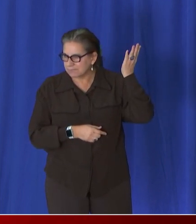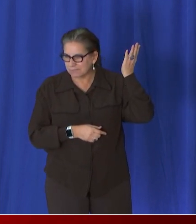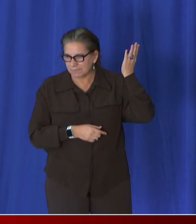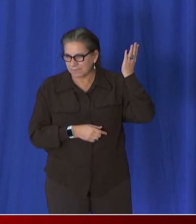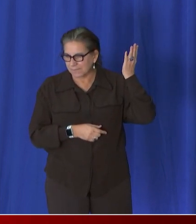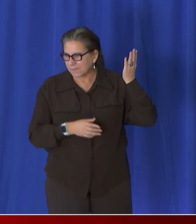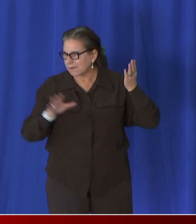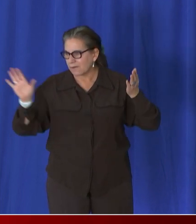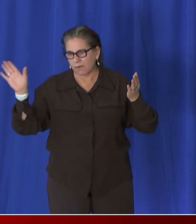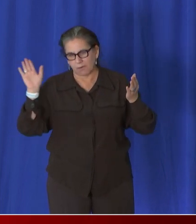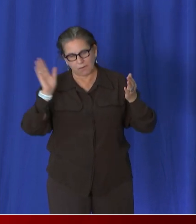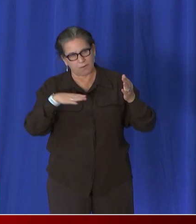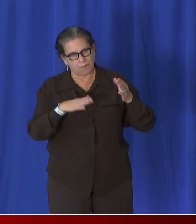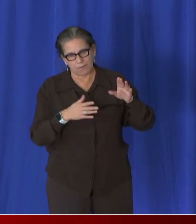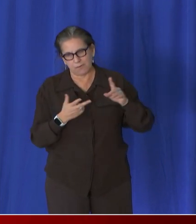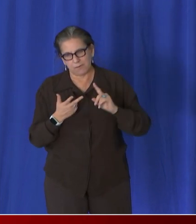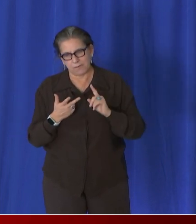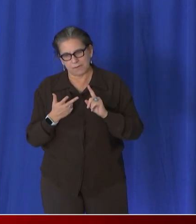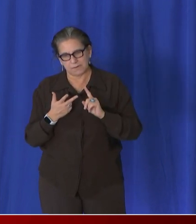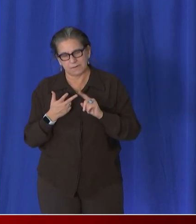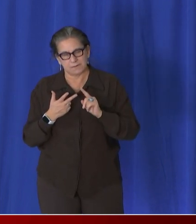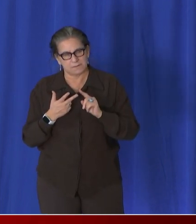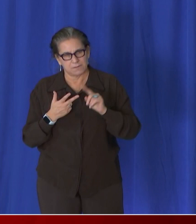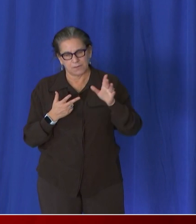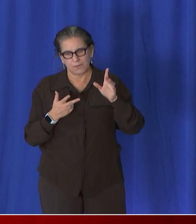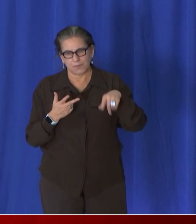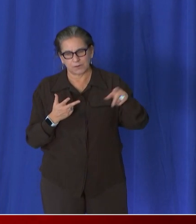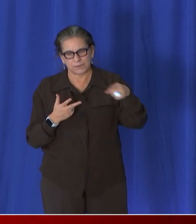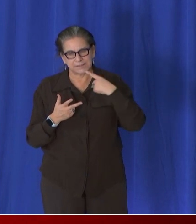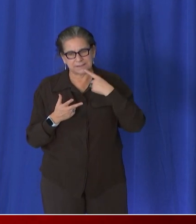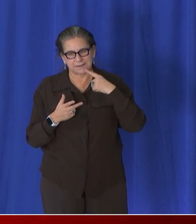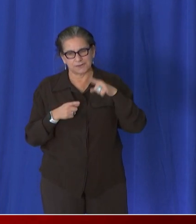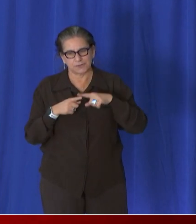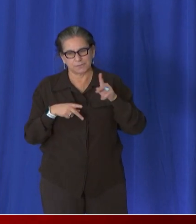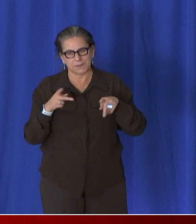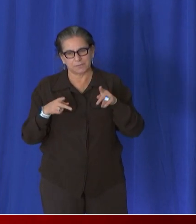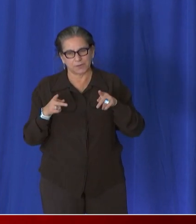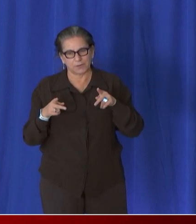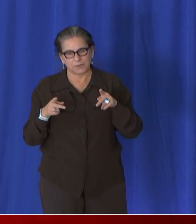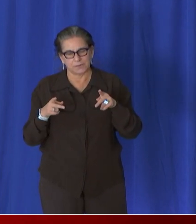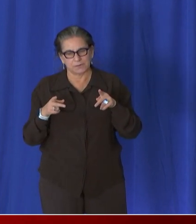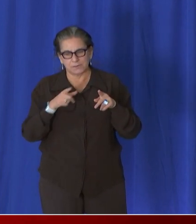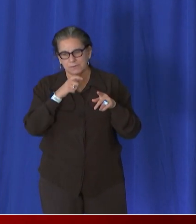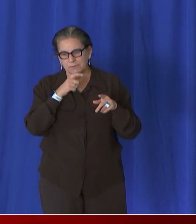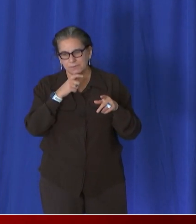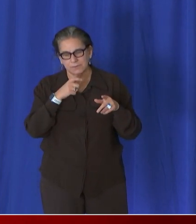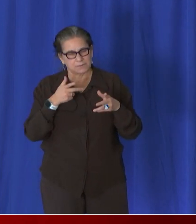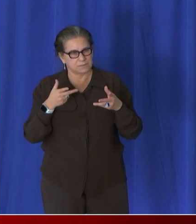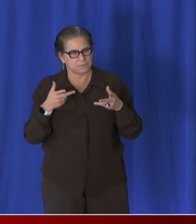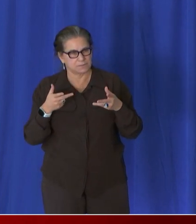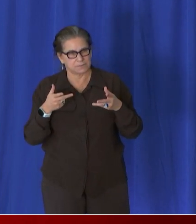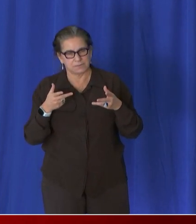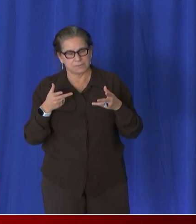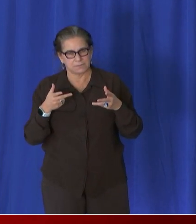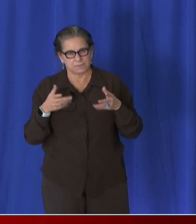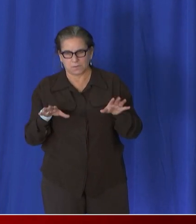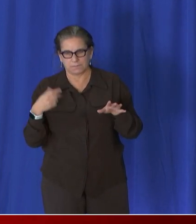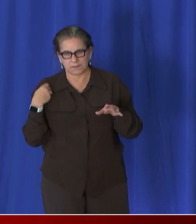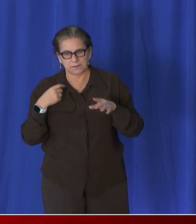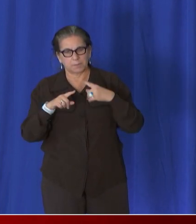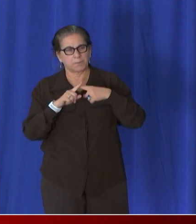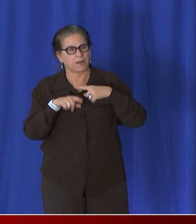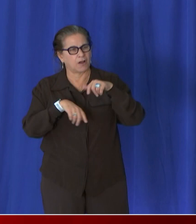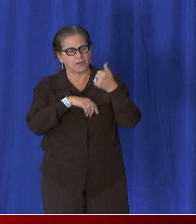What do you say to people who are saying, not just you, but maybe across the country, that this is